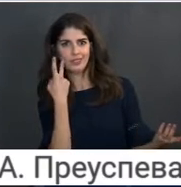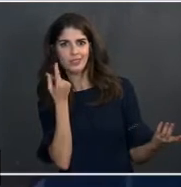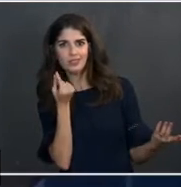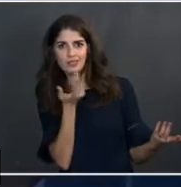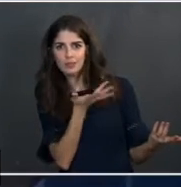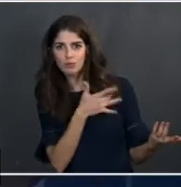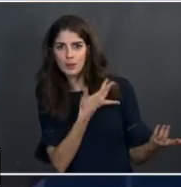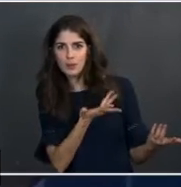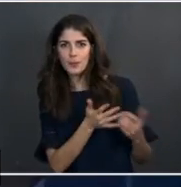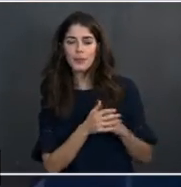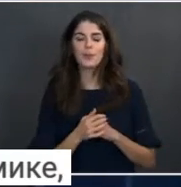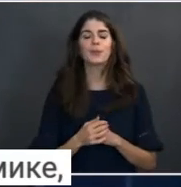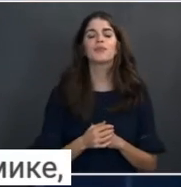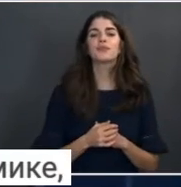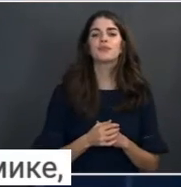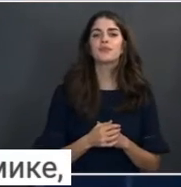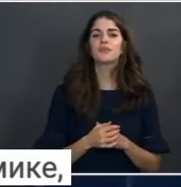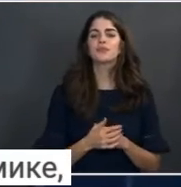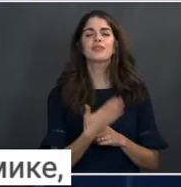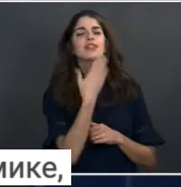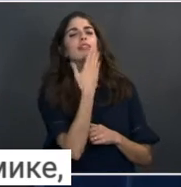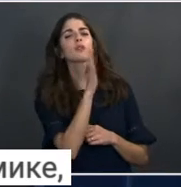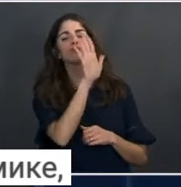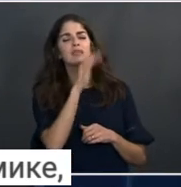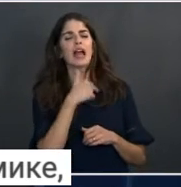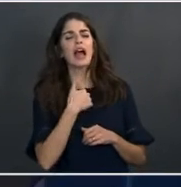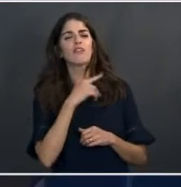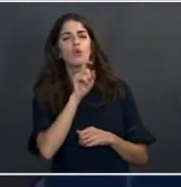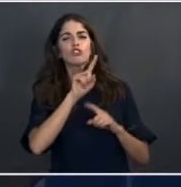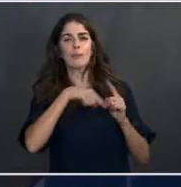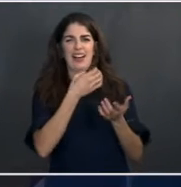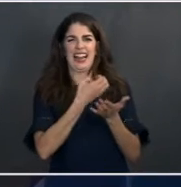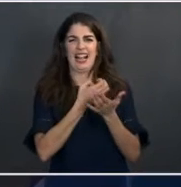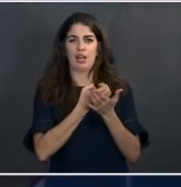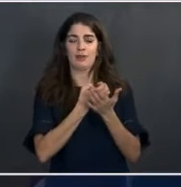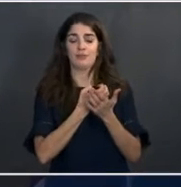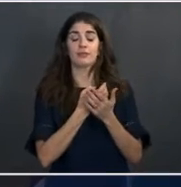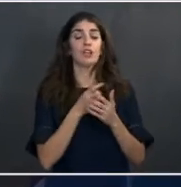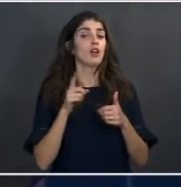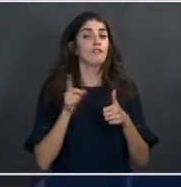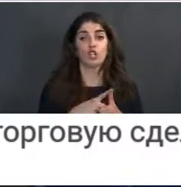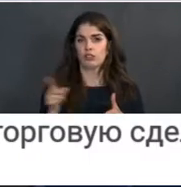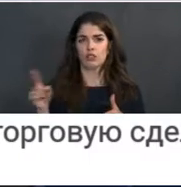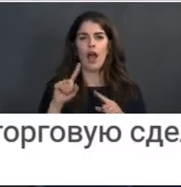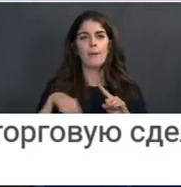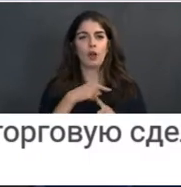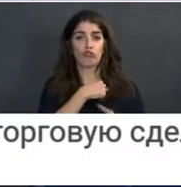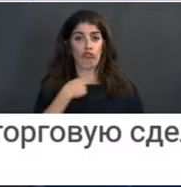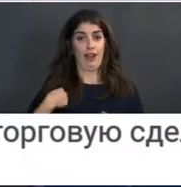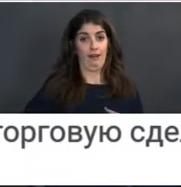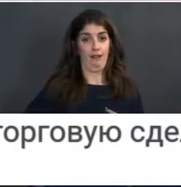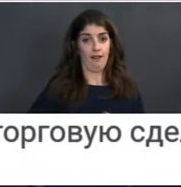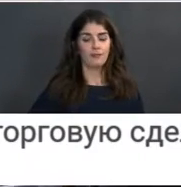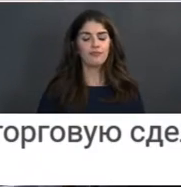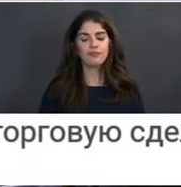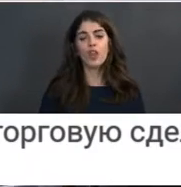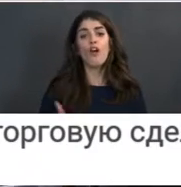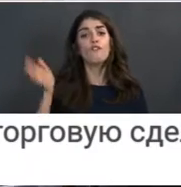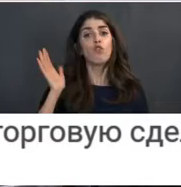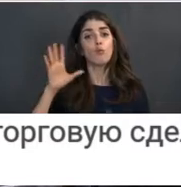Go ahead. Thank you. A couple questions on the economy, starting with China. Former President Trump